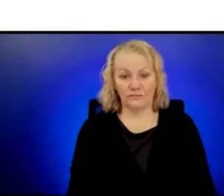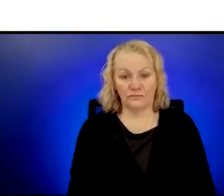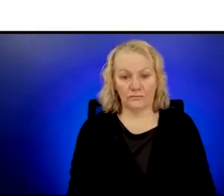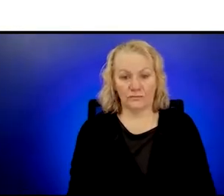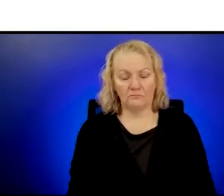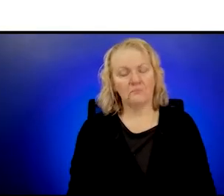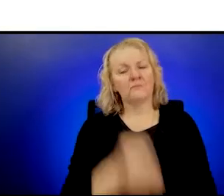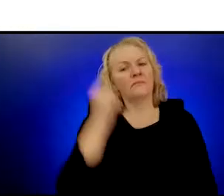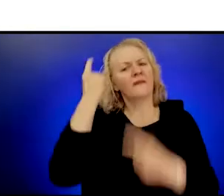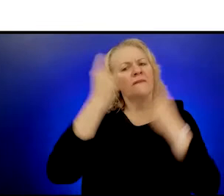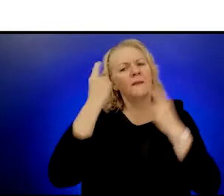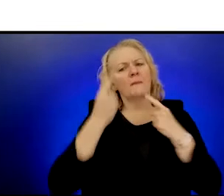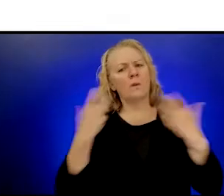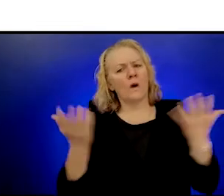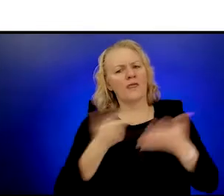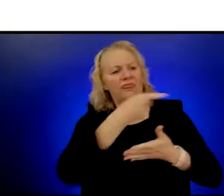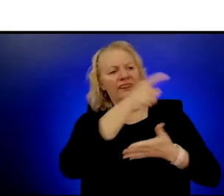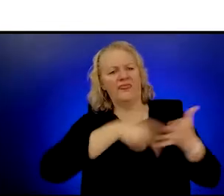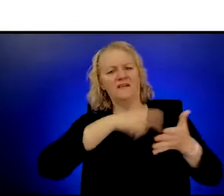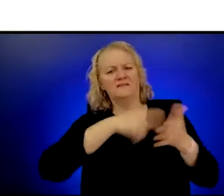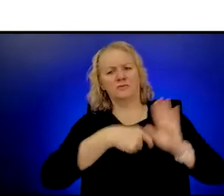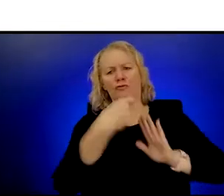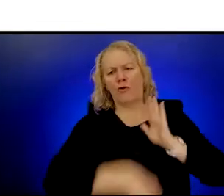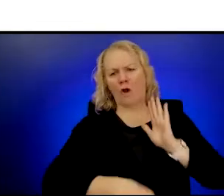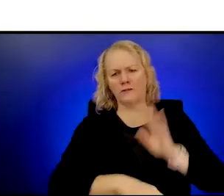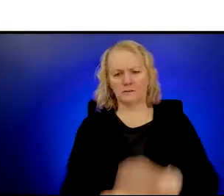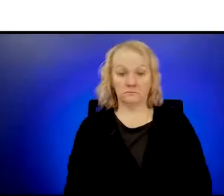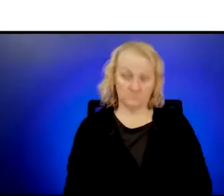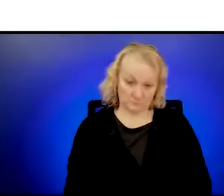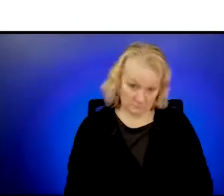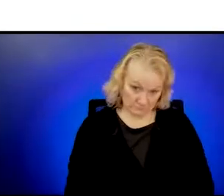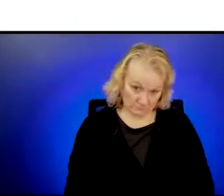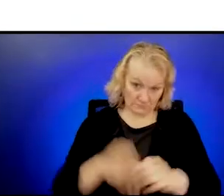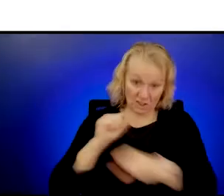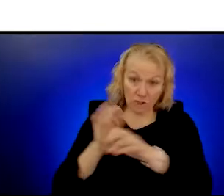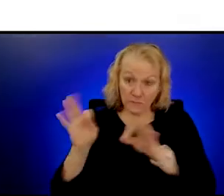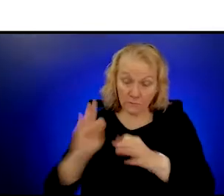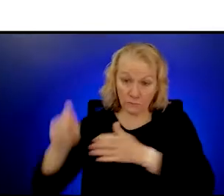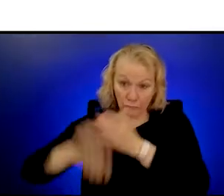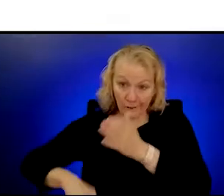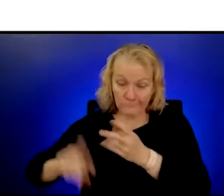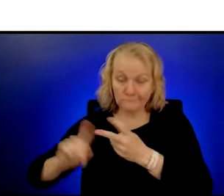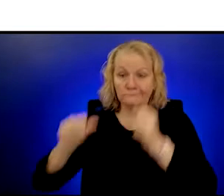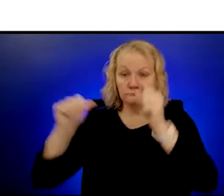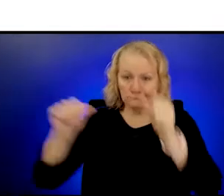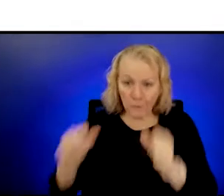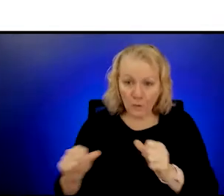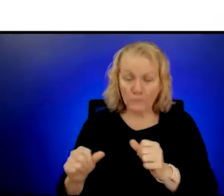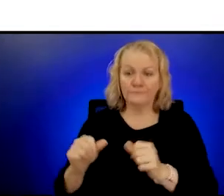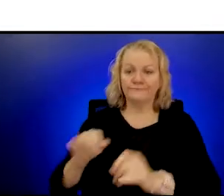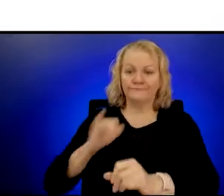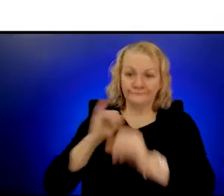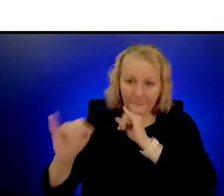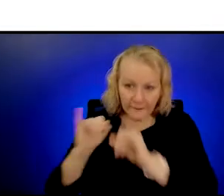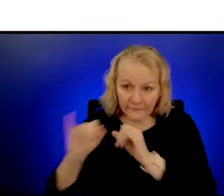Consider what the following could cost: writing and posting a job description, interviewing candidates,